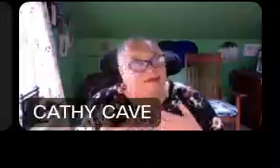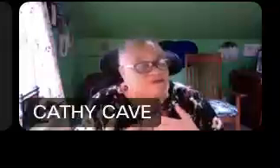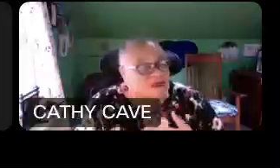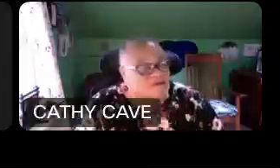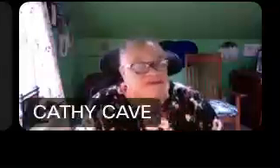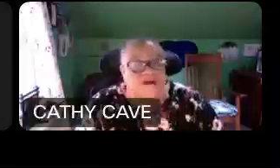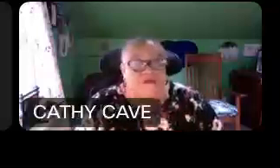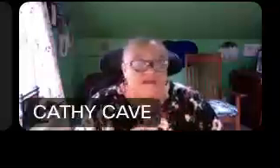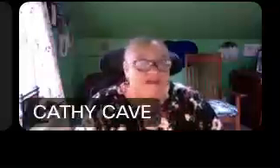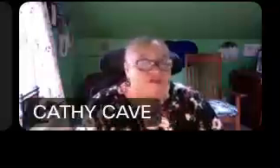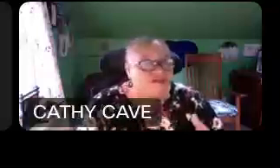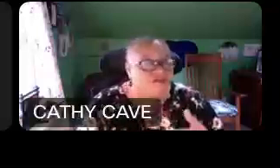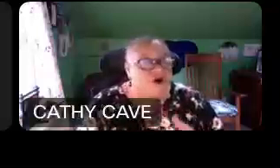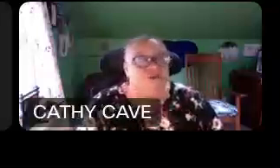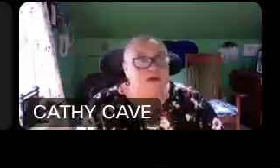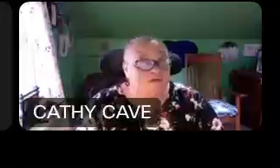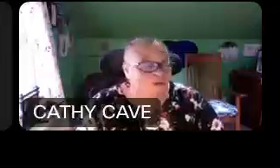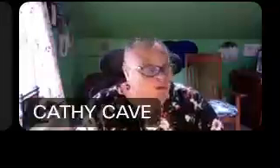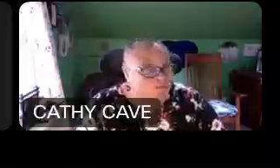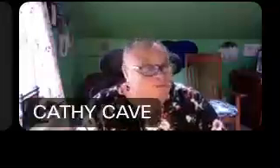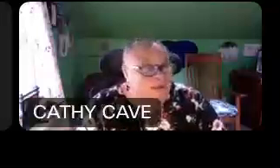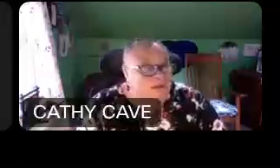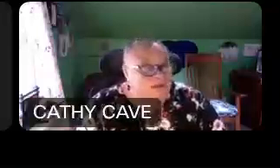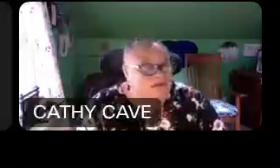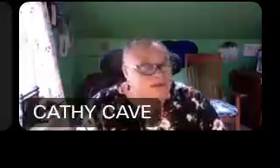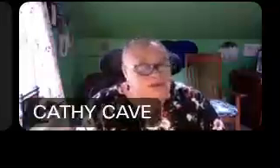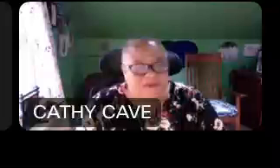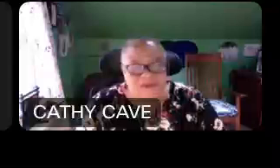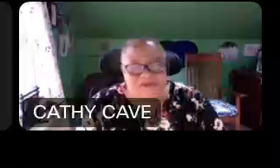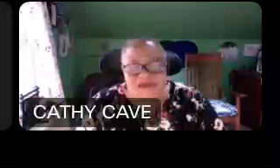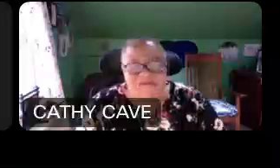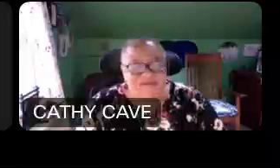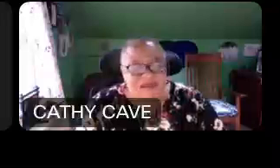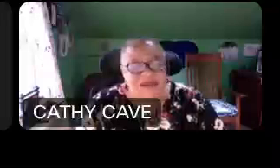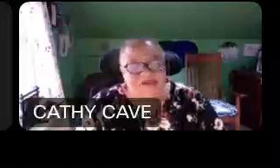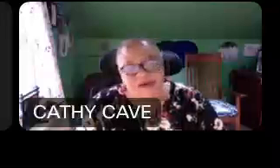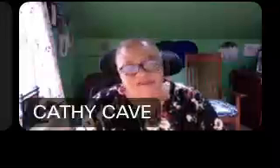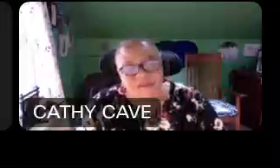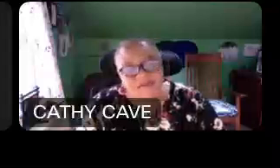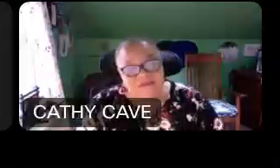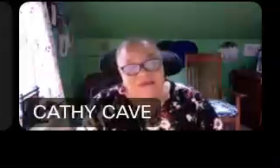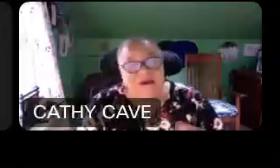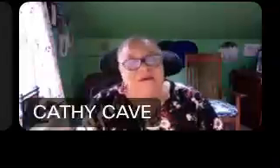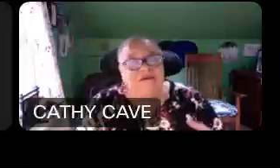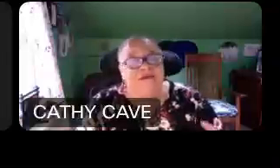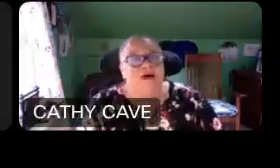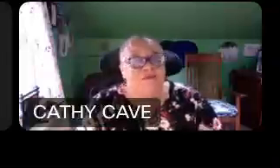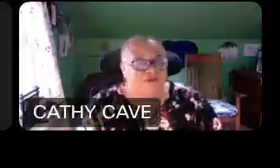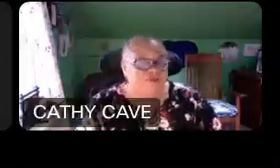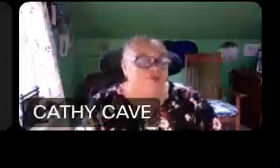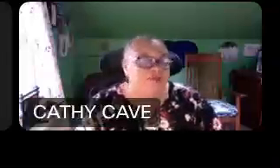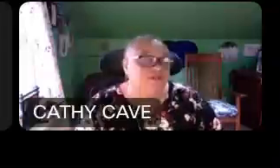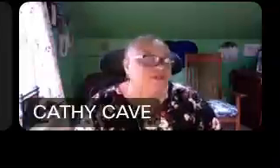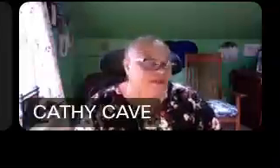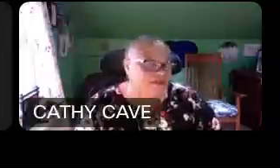they kept these conversations going for somewhere between 10 and 12 months about what do we want